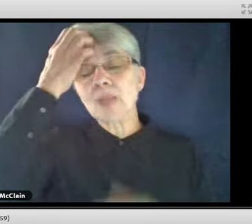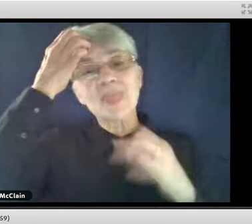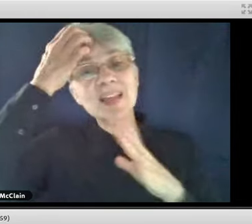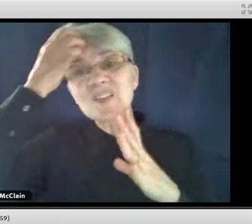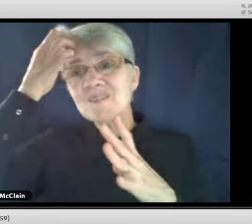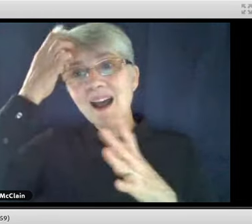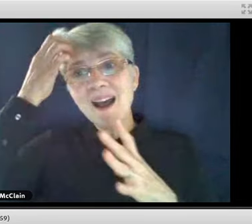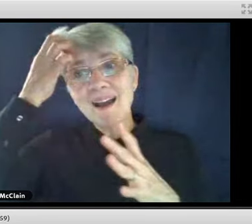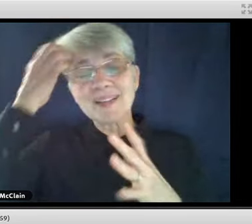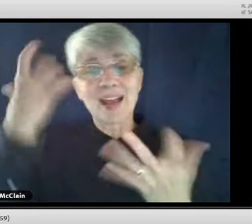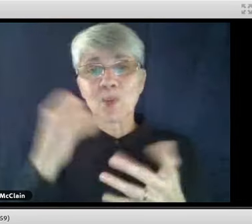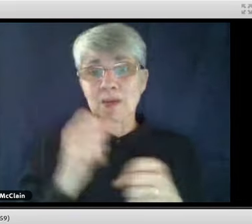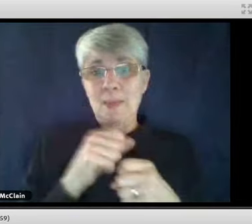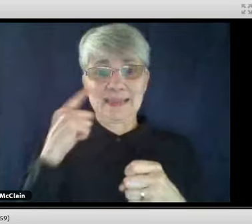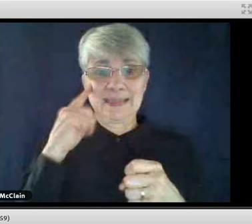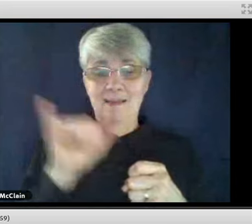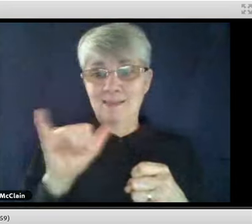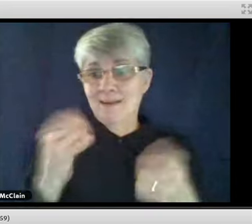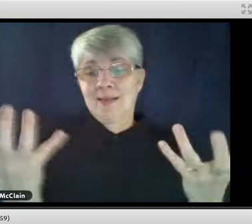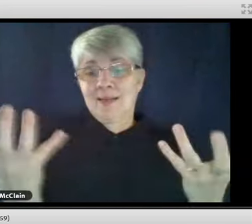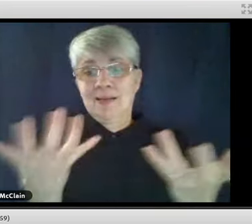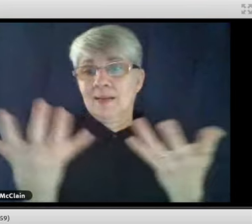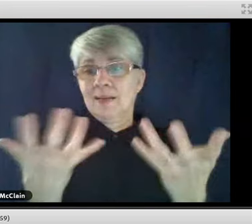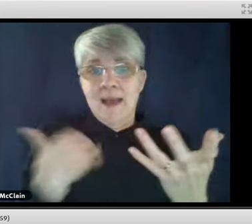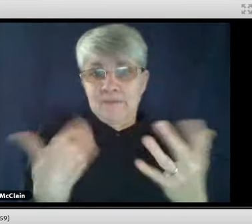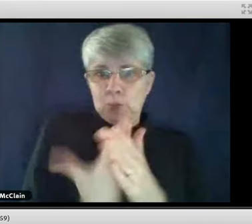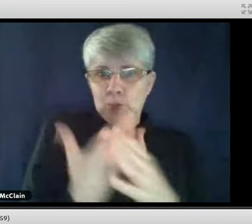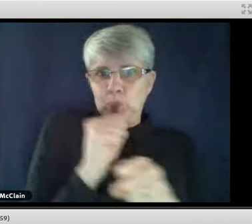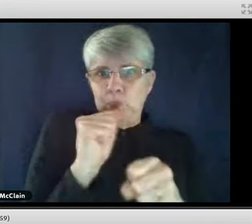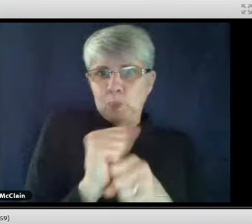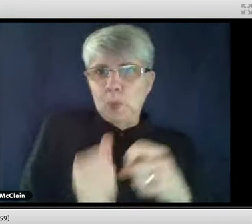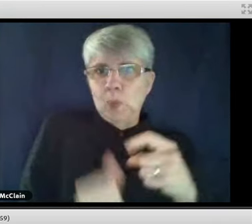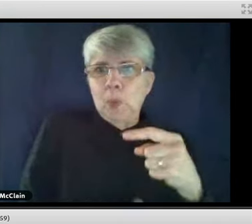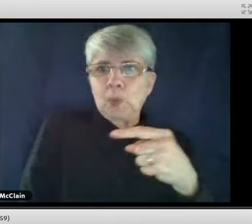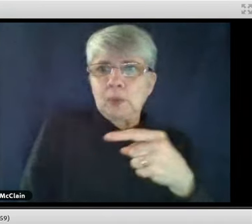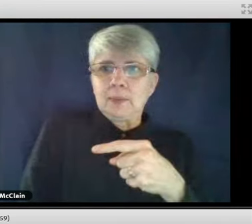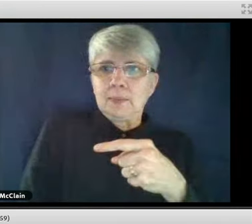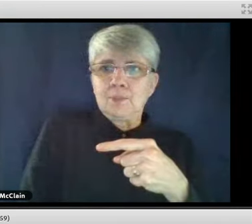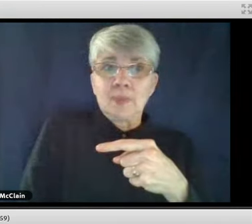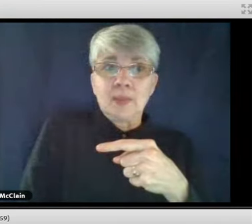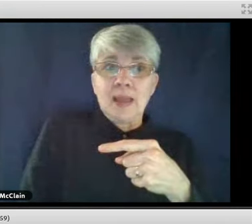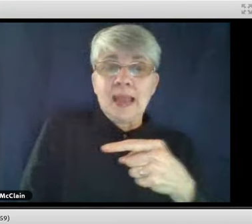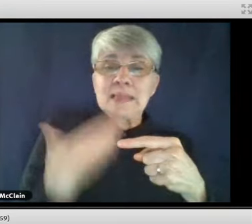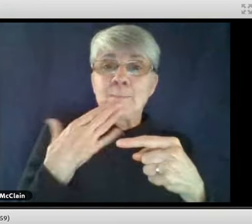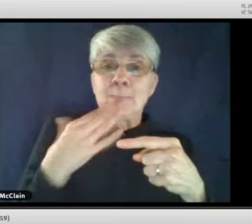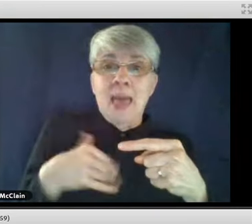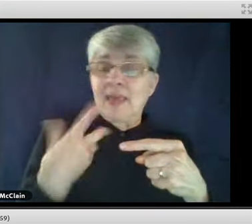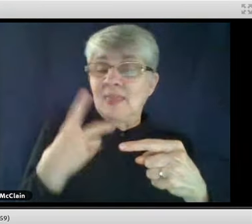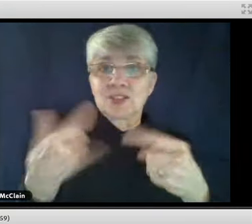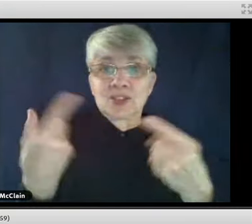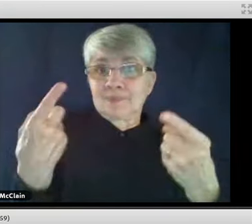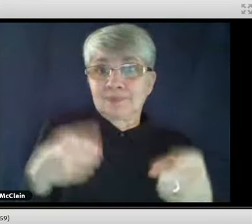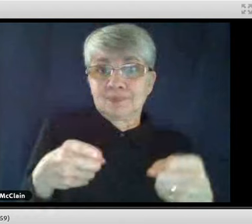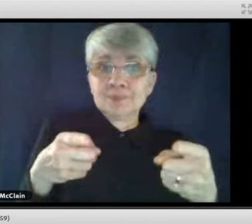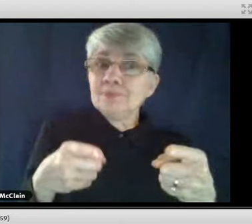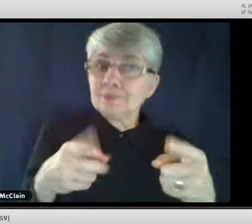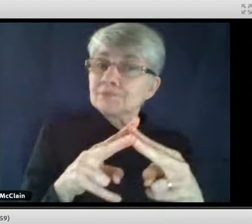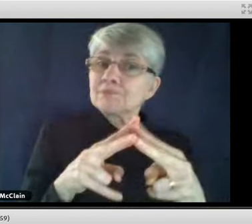mean, I don't want it to make it sound like having a new work is a bad thing. It just, that's